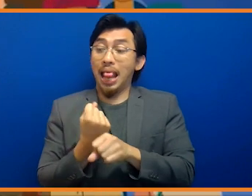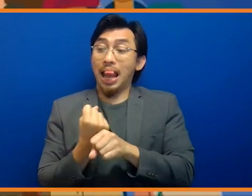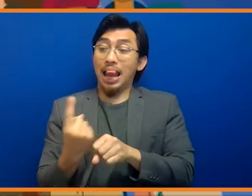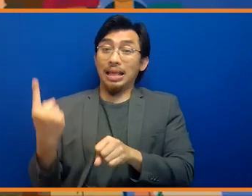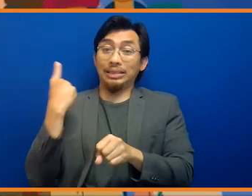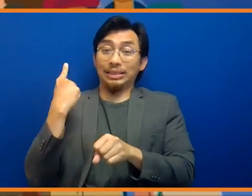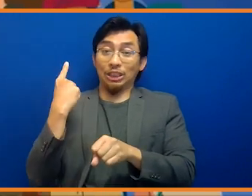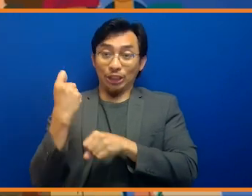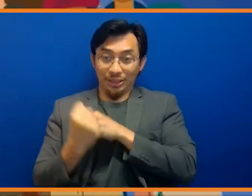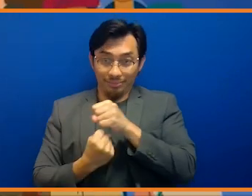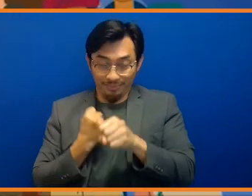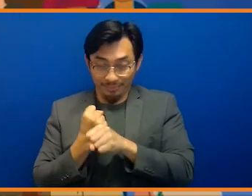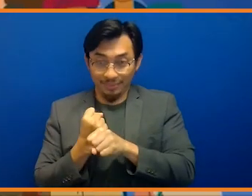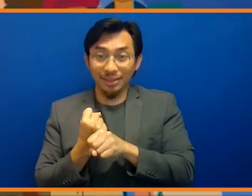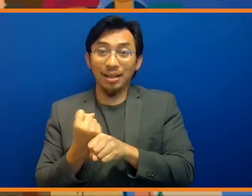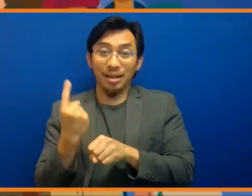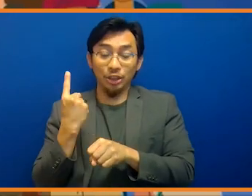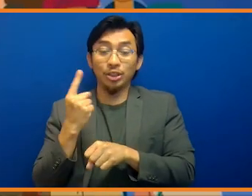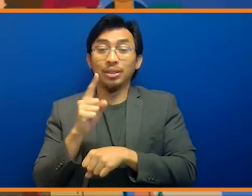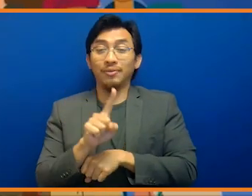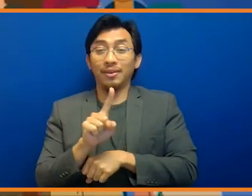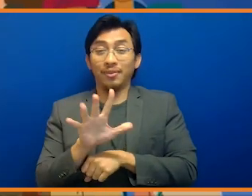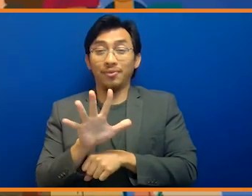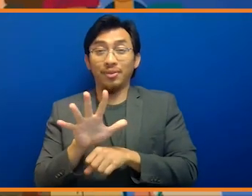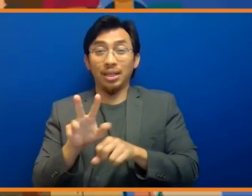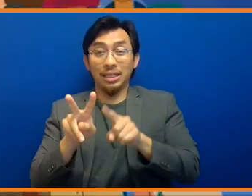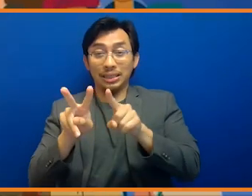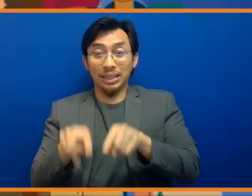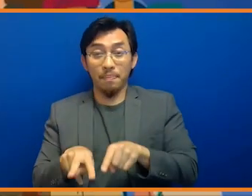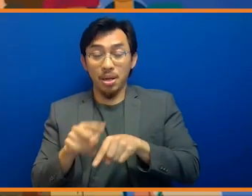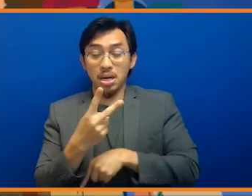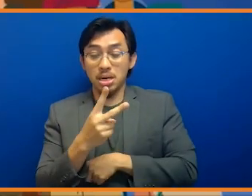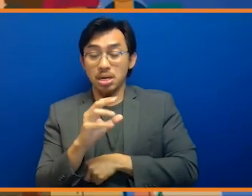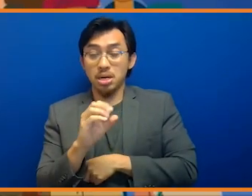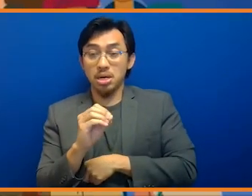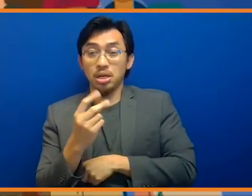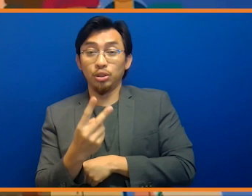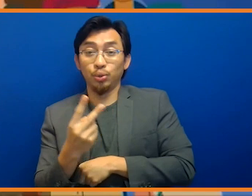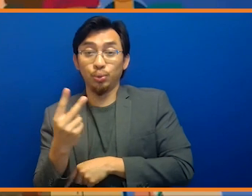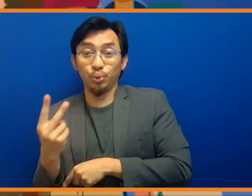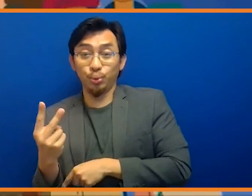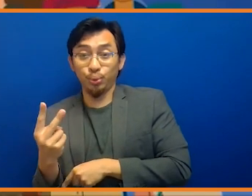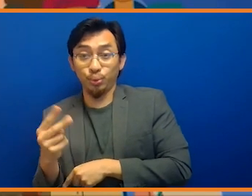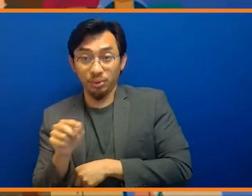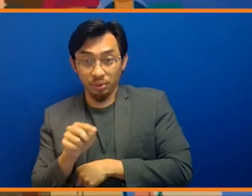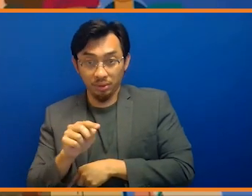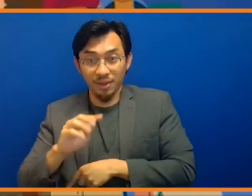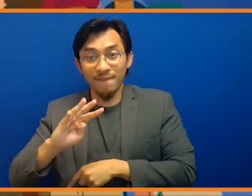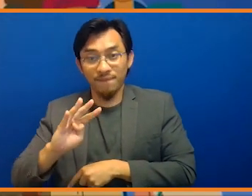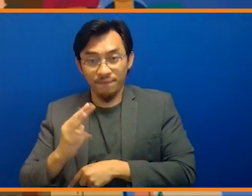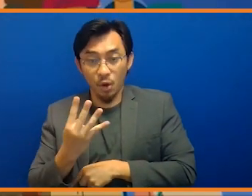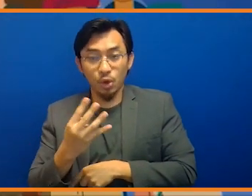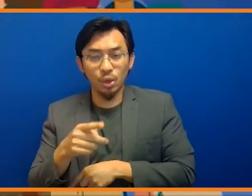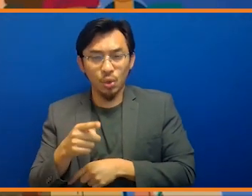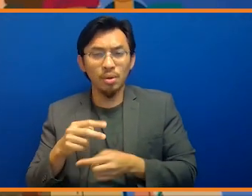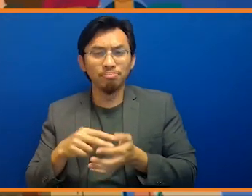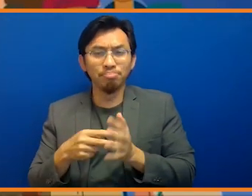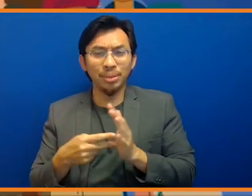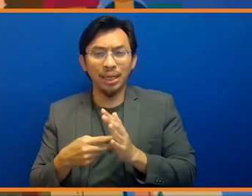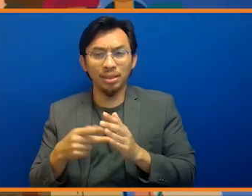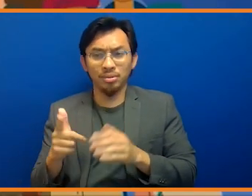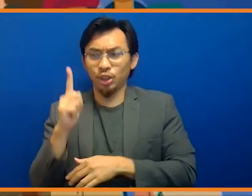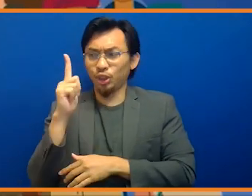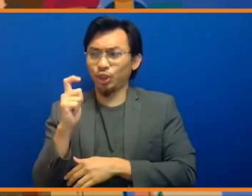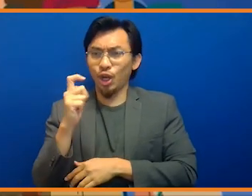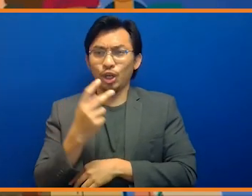conducted last year, 15 December 2022. This is the fourth. The fourth means that